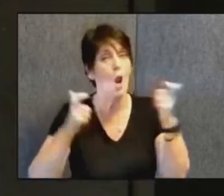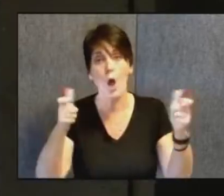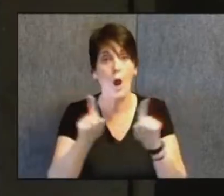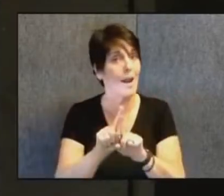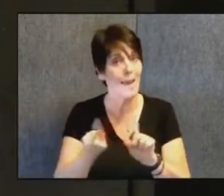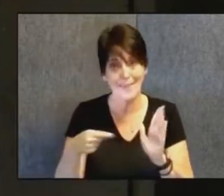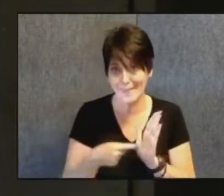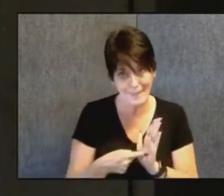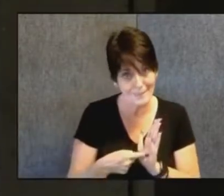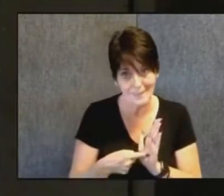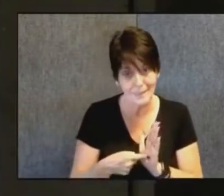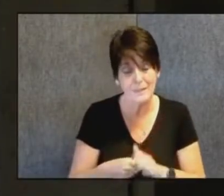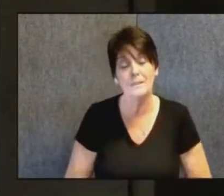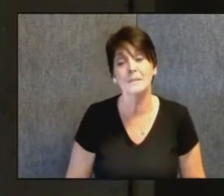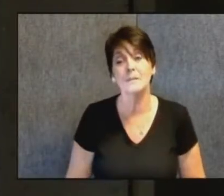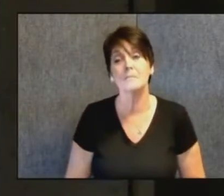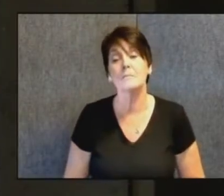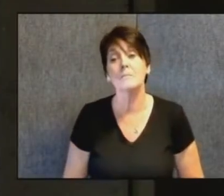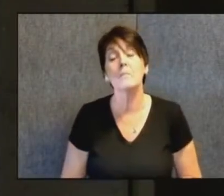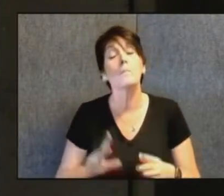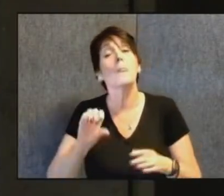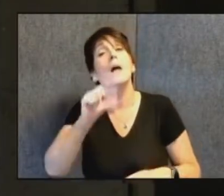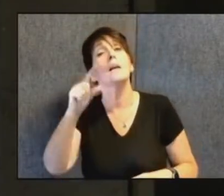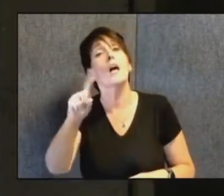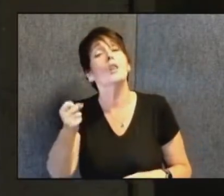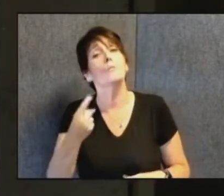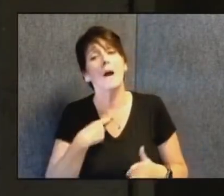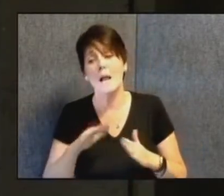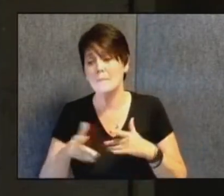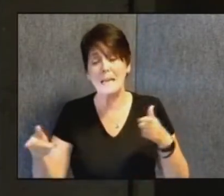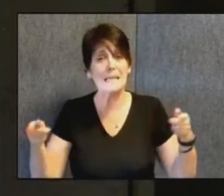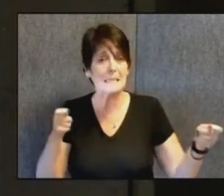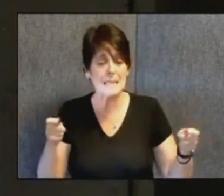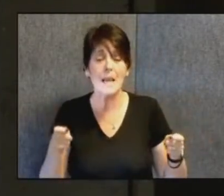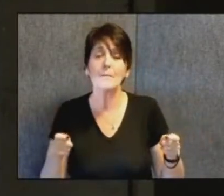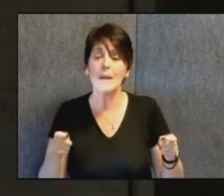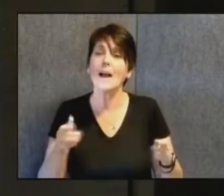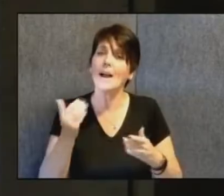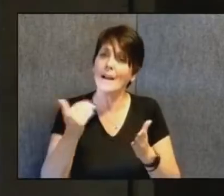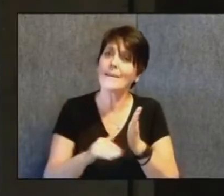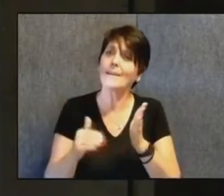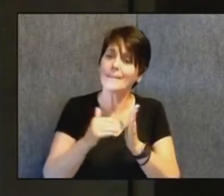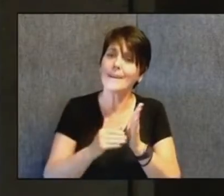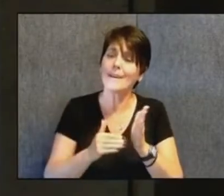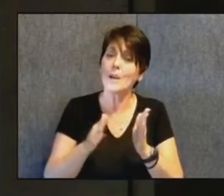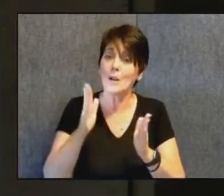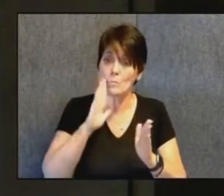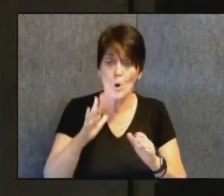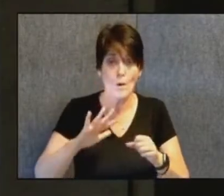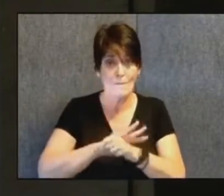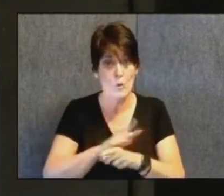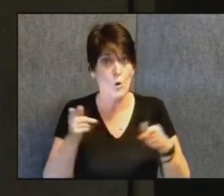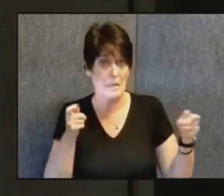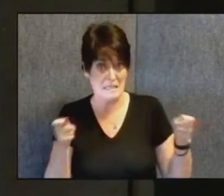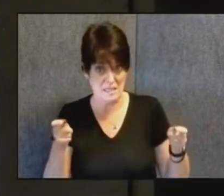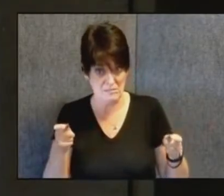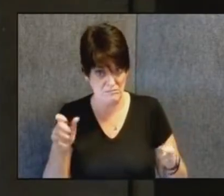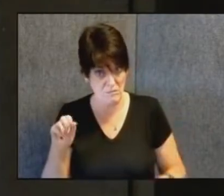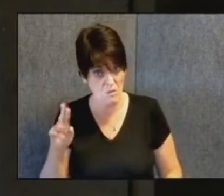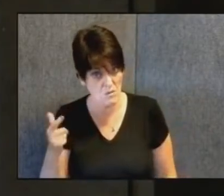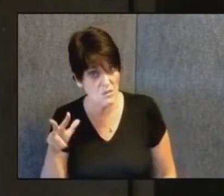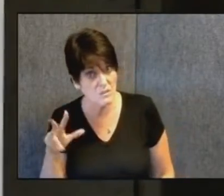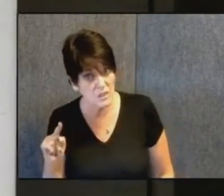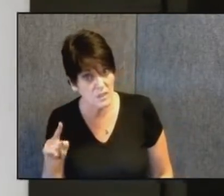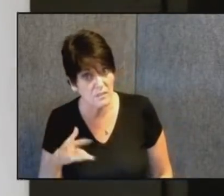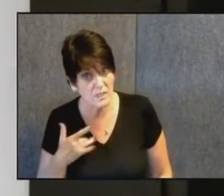this one. Now, there was a question about containment. This has come up a couple of times about, will full containment really be August